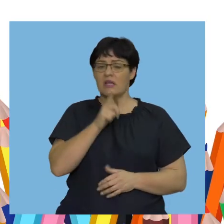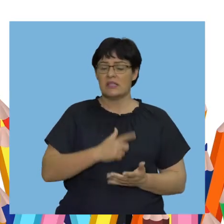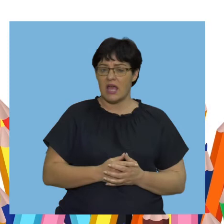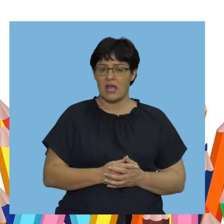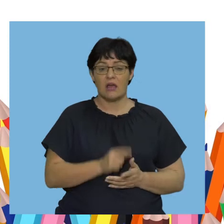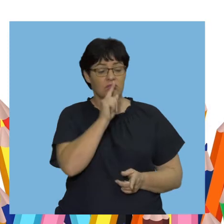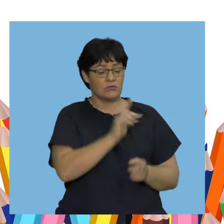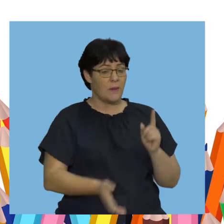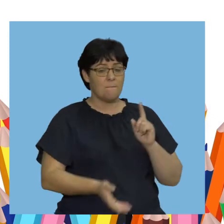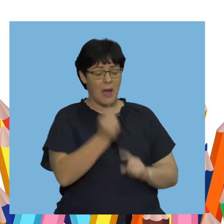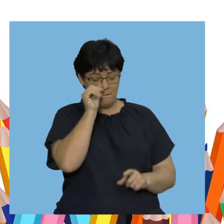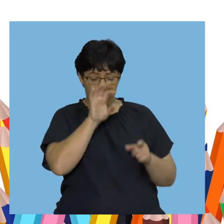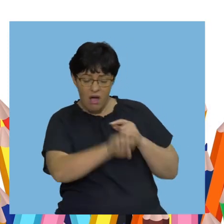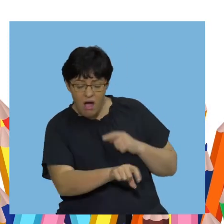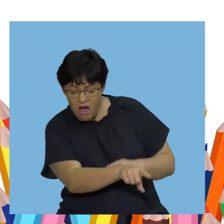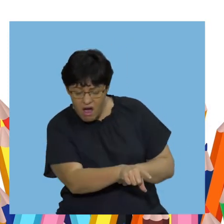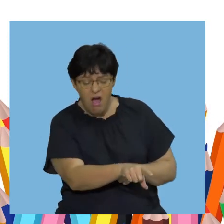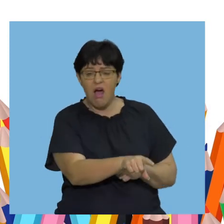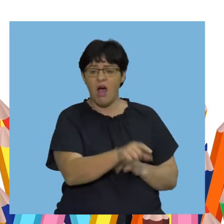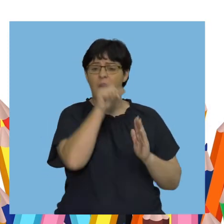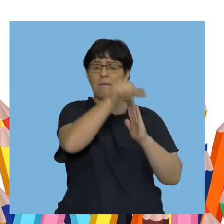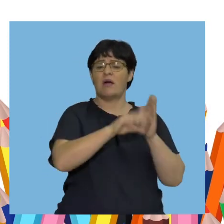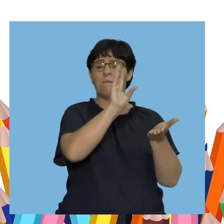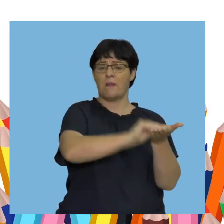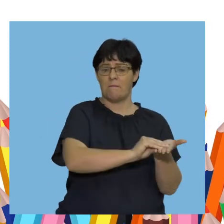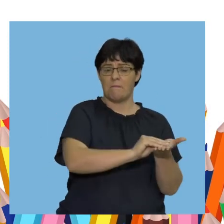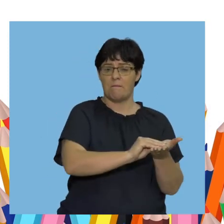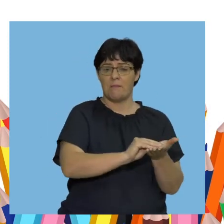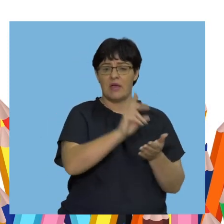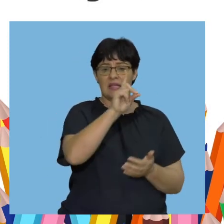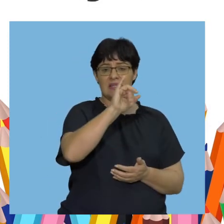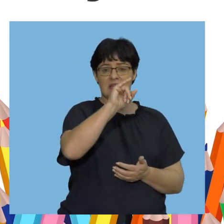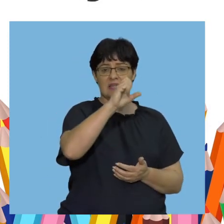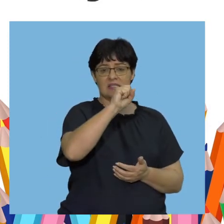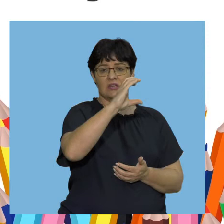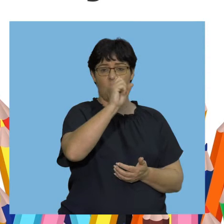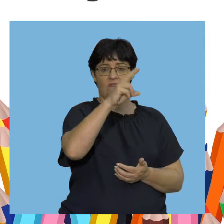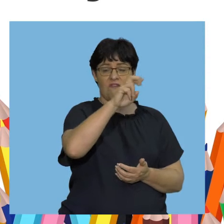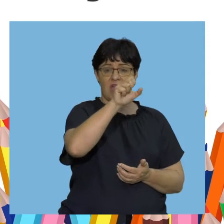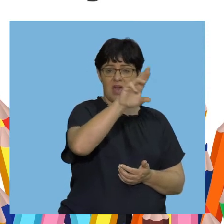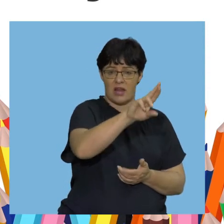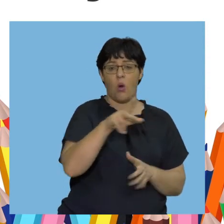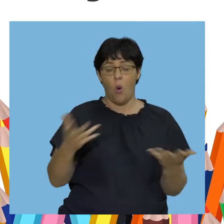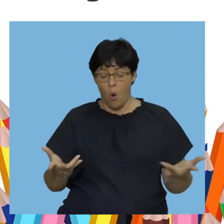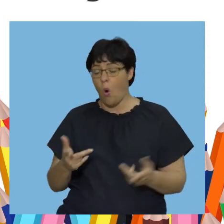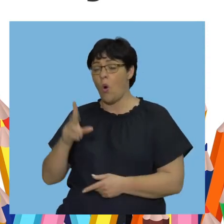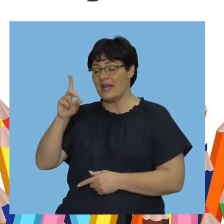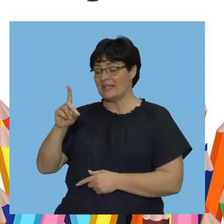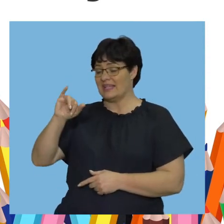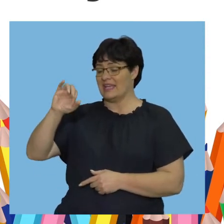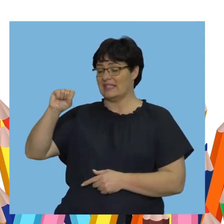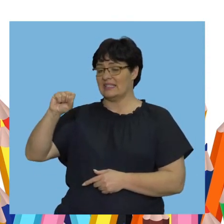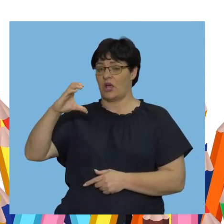she discover a puncture in her tire? Or do I say, she discovers a puncture in her